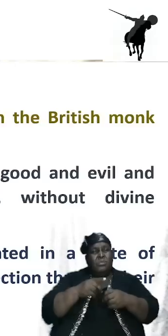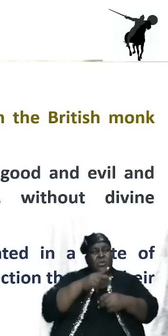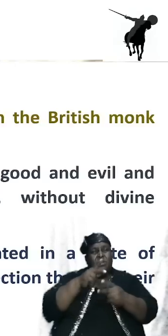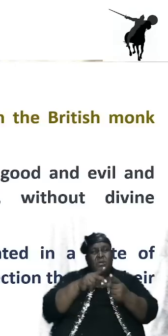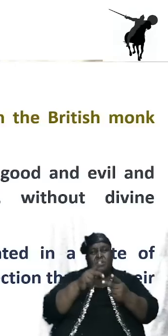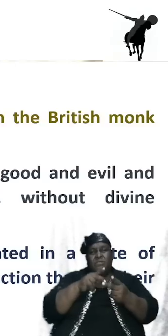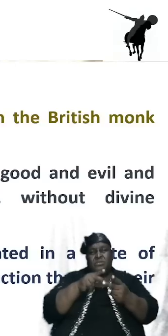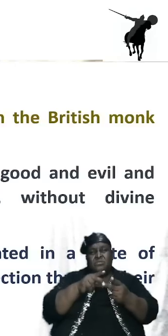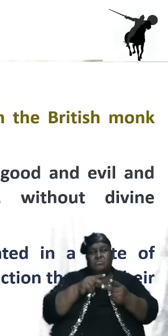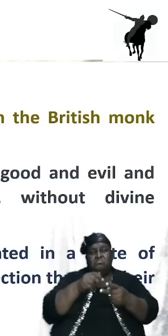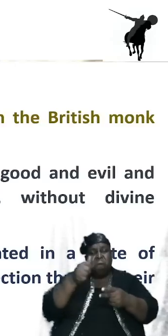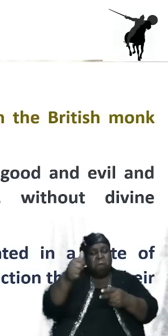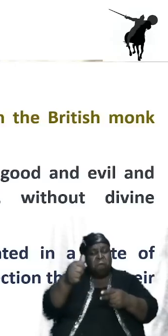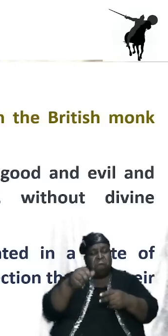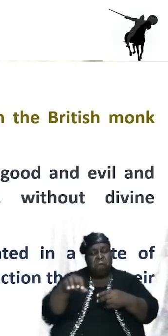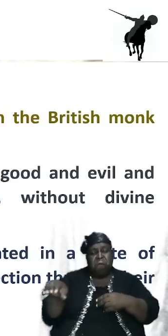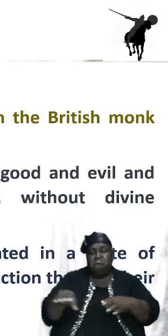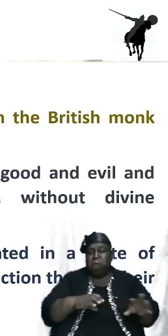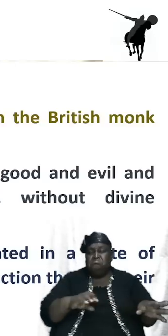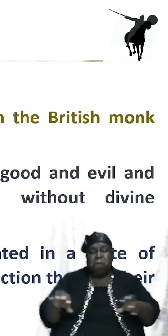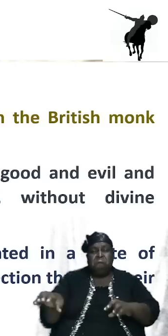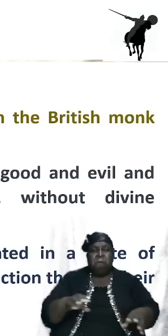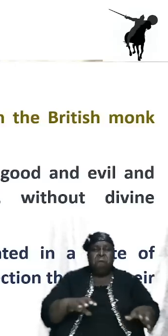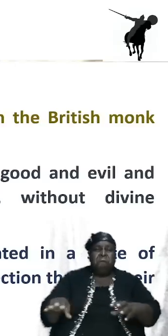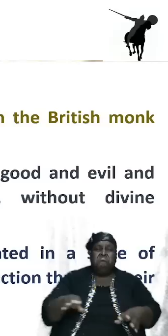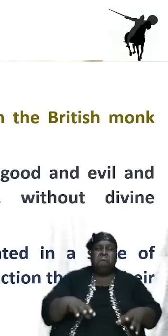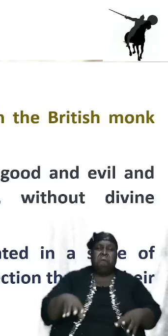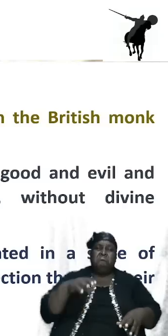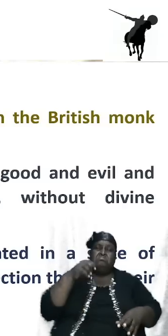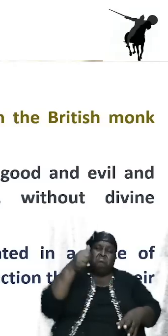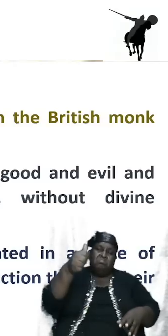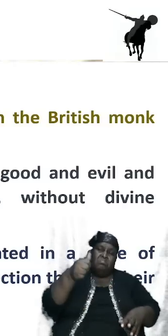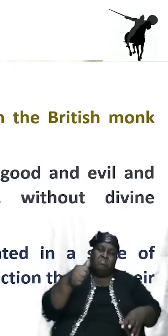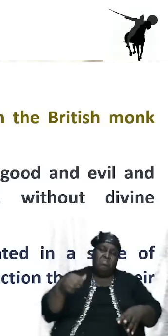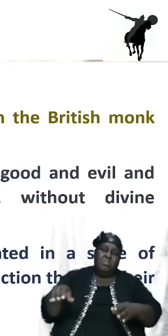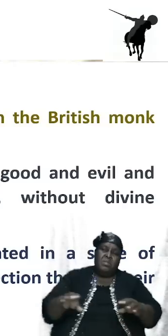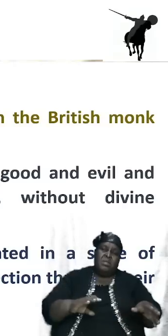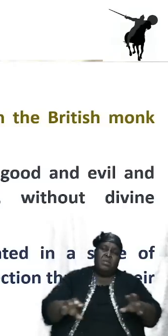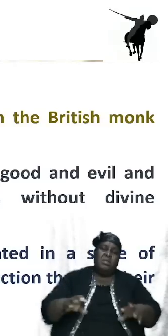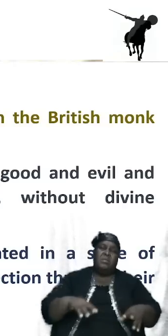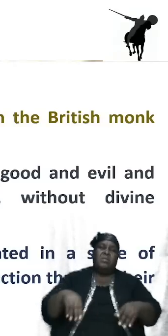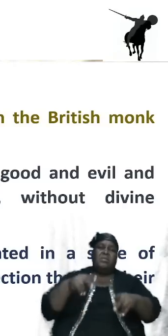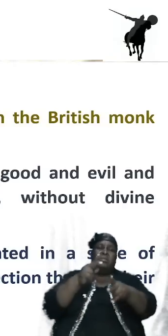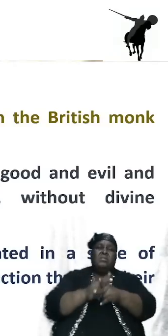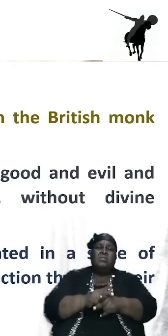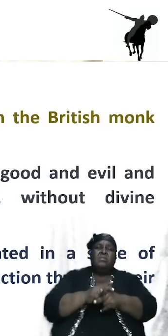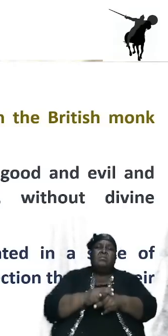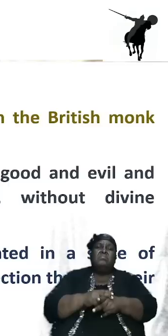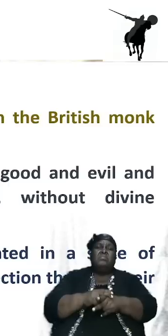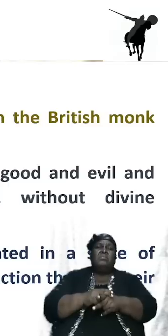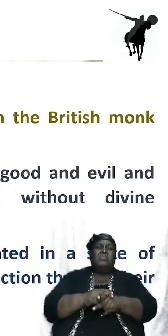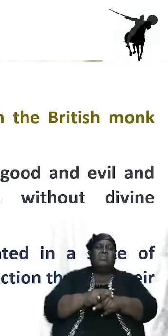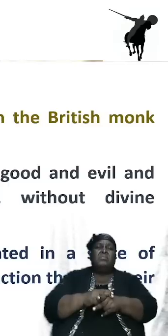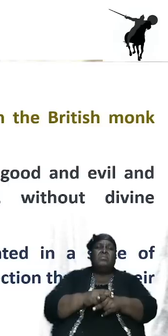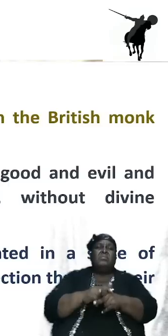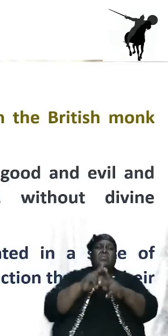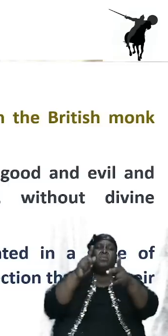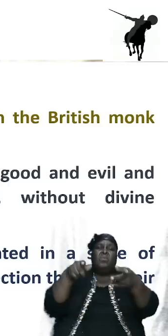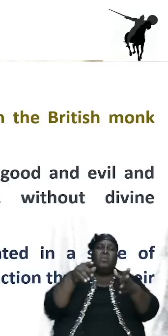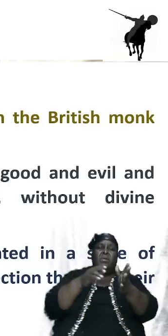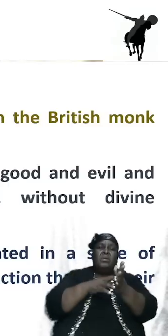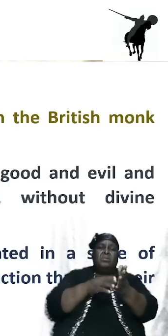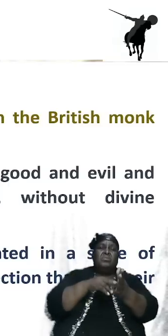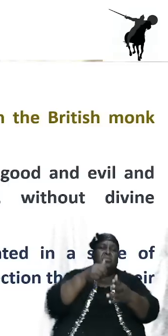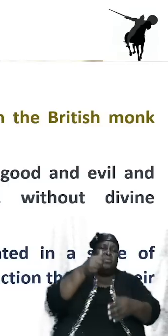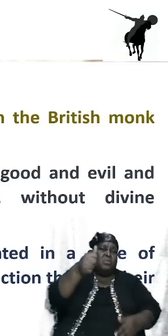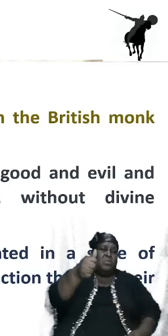your own action. So by your own action, and not the whole term, they keep on going back to your own and your own self. The devil is a wicked,